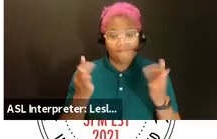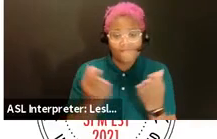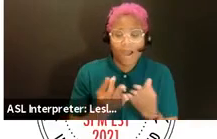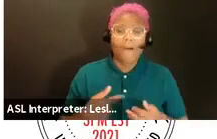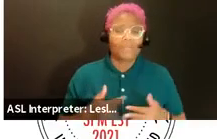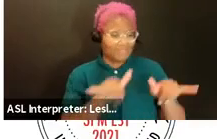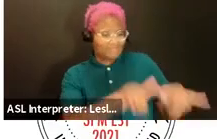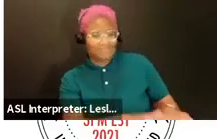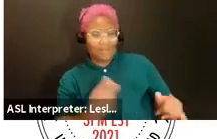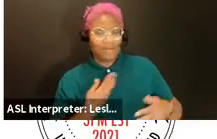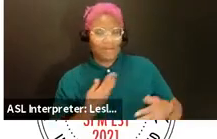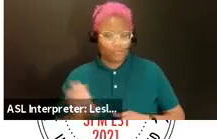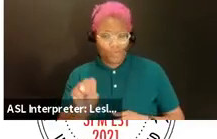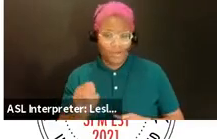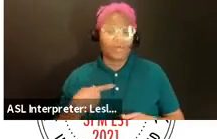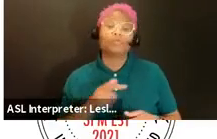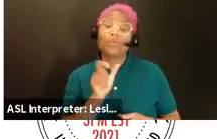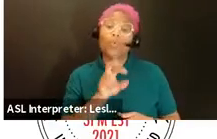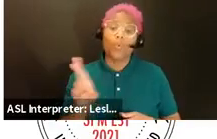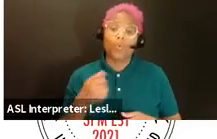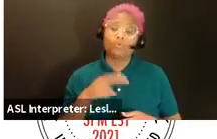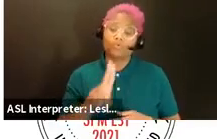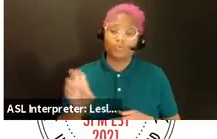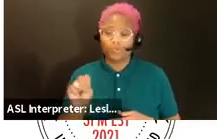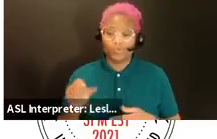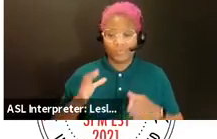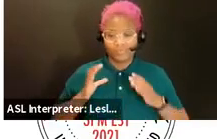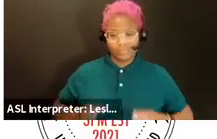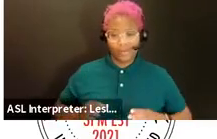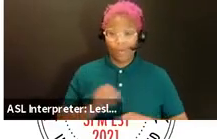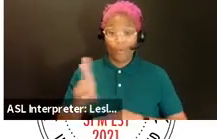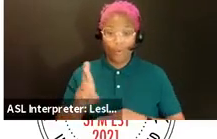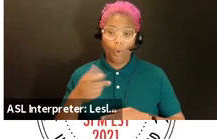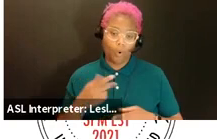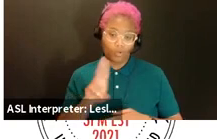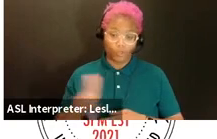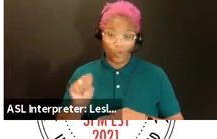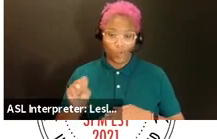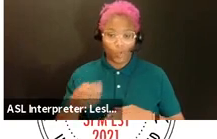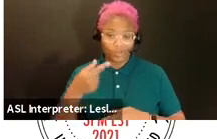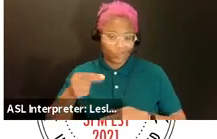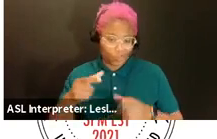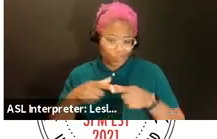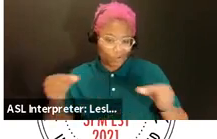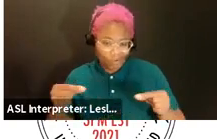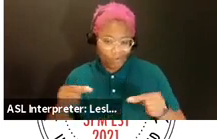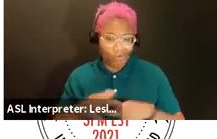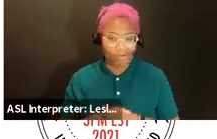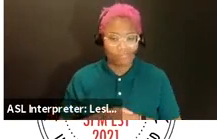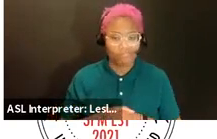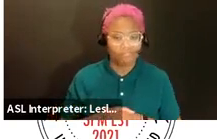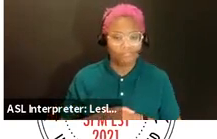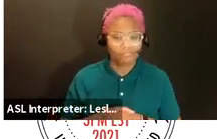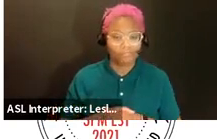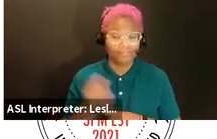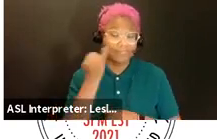US, who is a US citizen, or who's a green card holder, or a member of the US Armed Forces. So what that means is, if